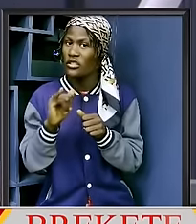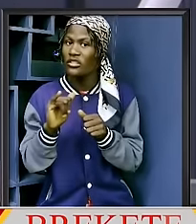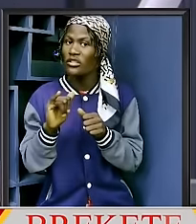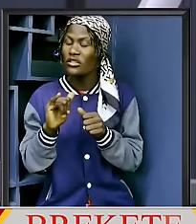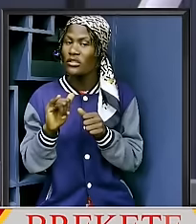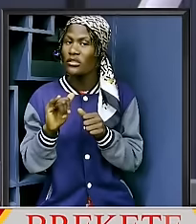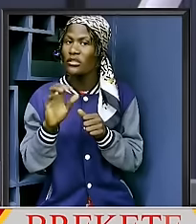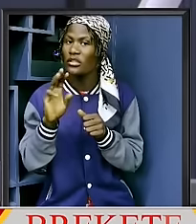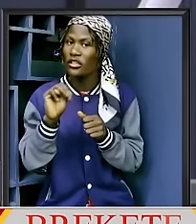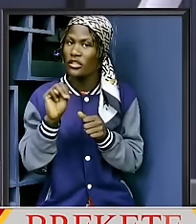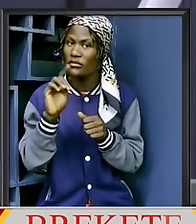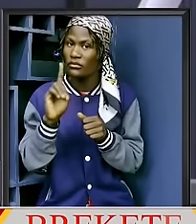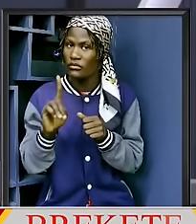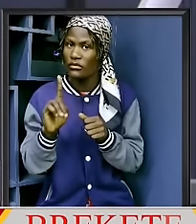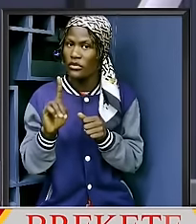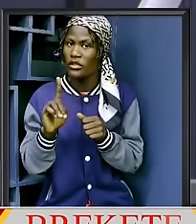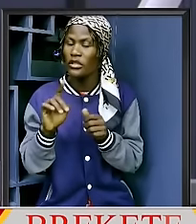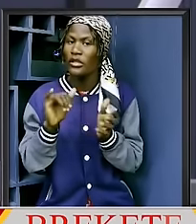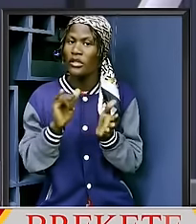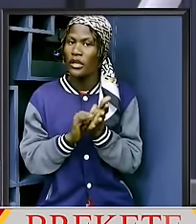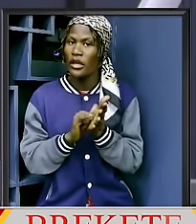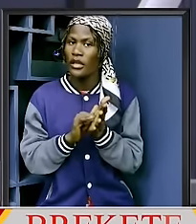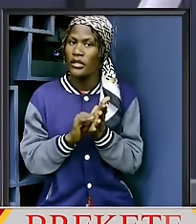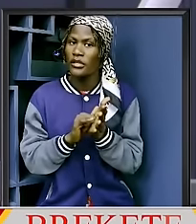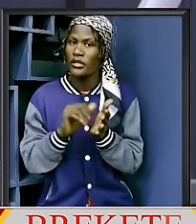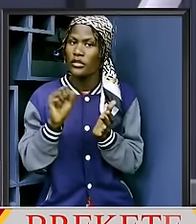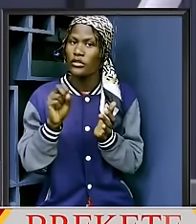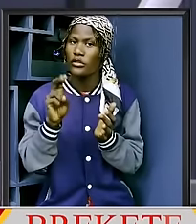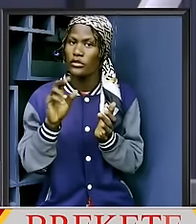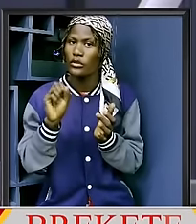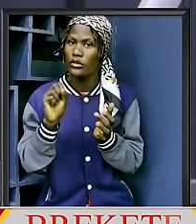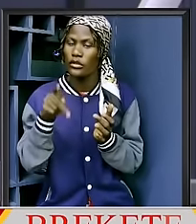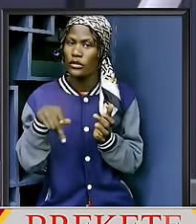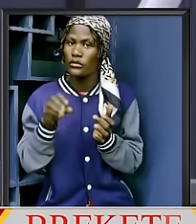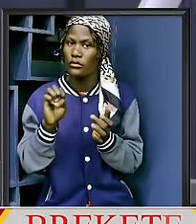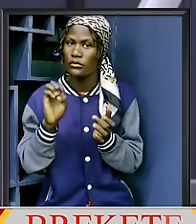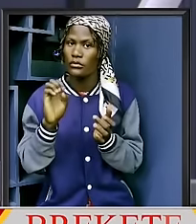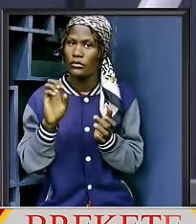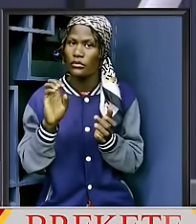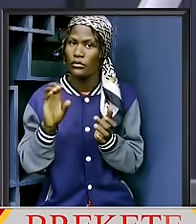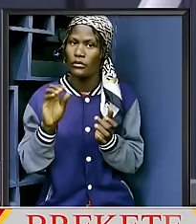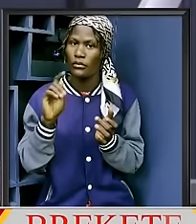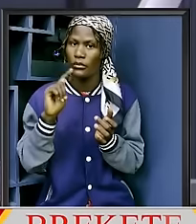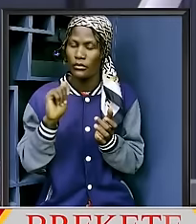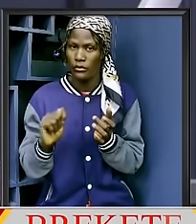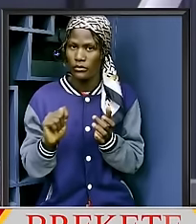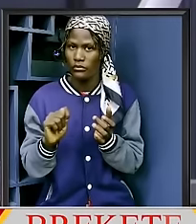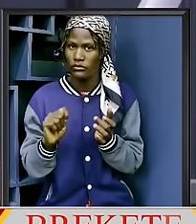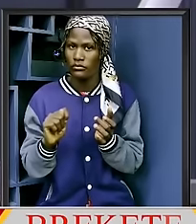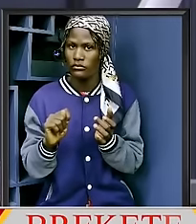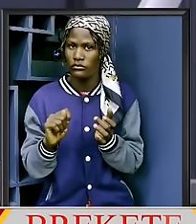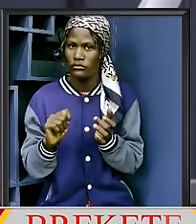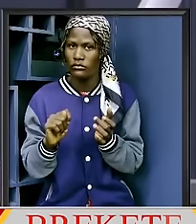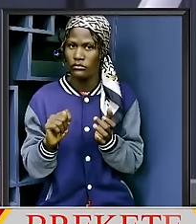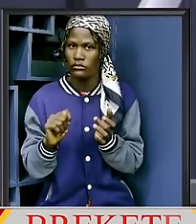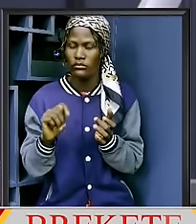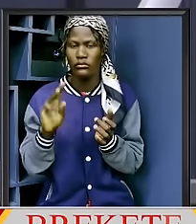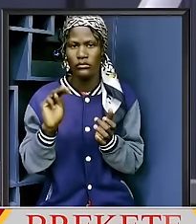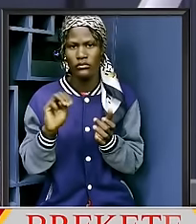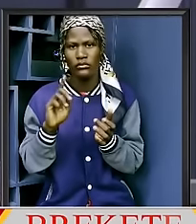the first person where they suppose arrest. Now the managing director talk,